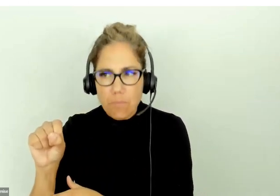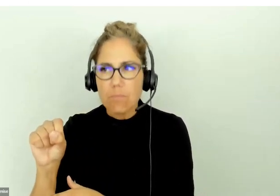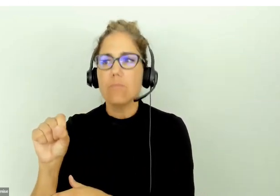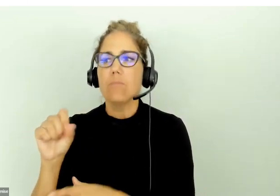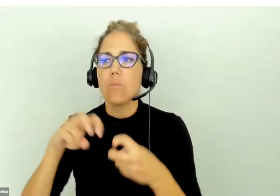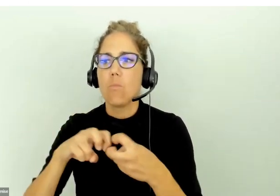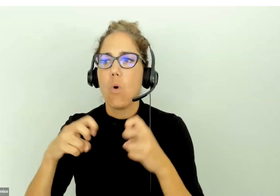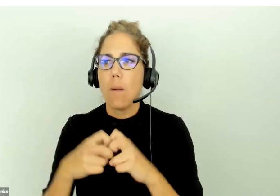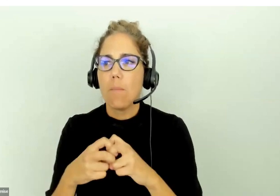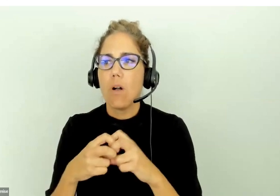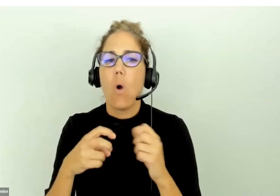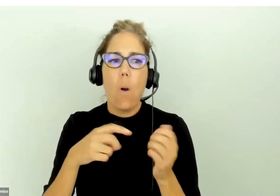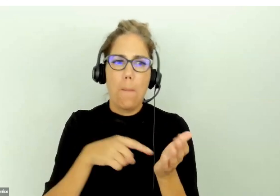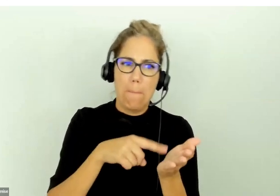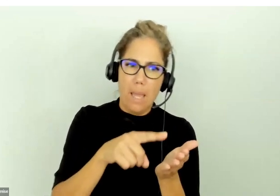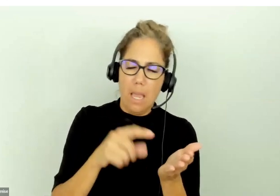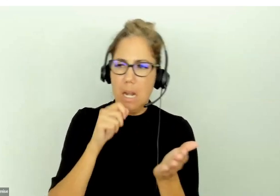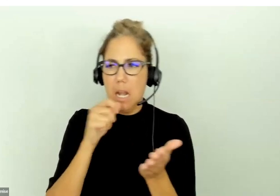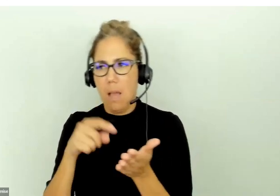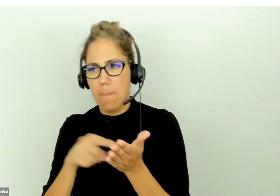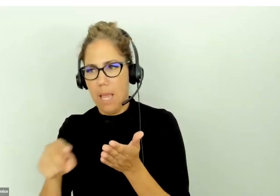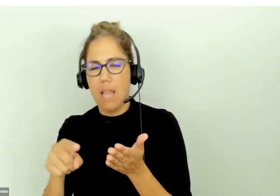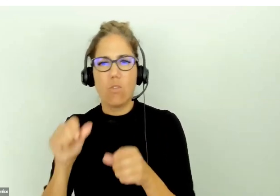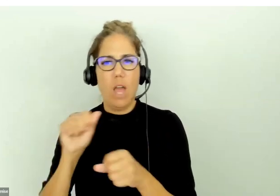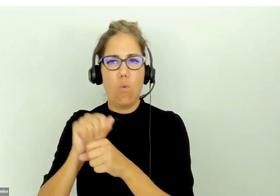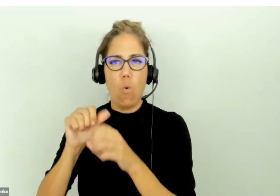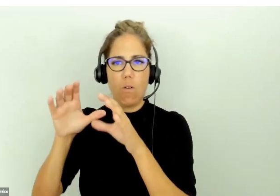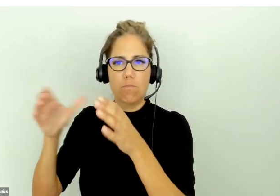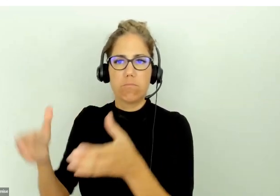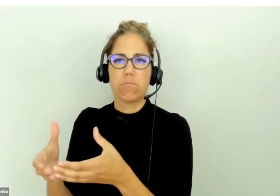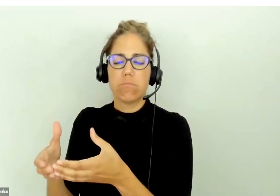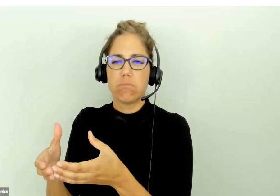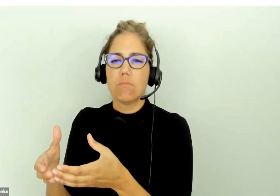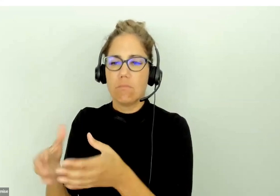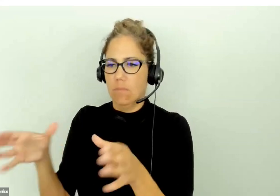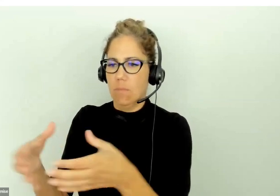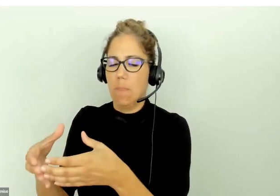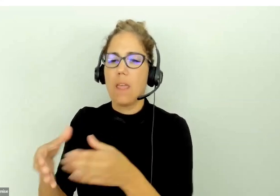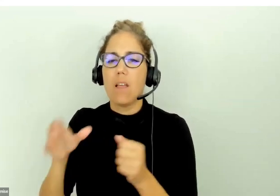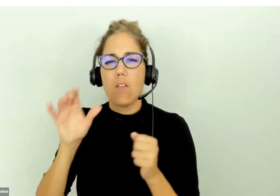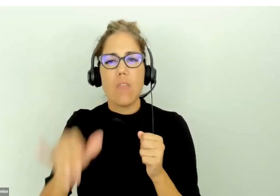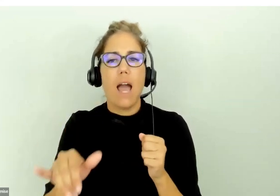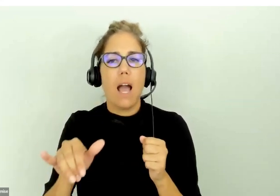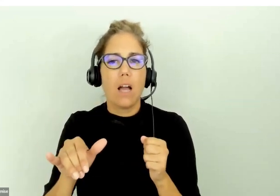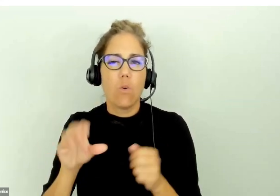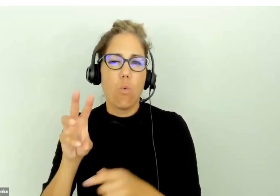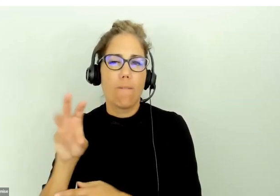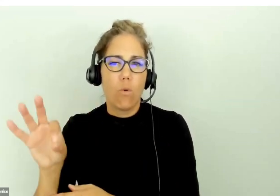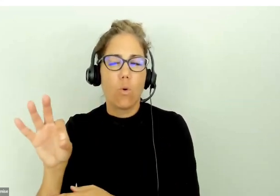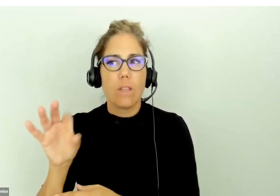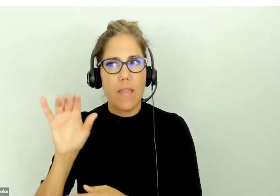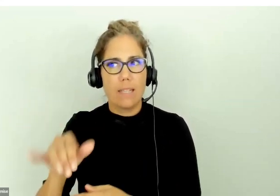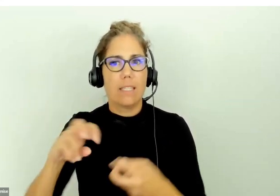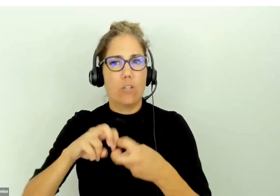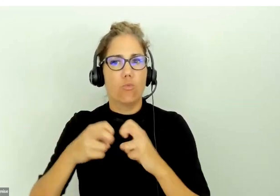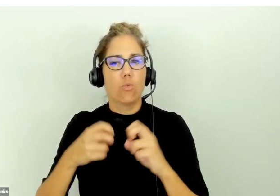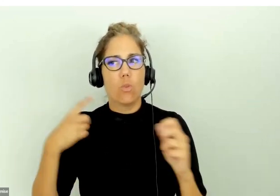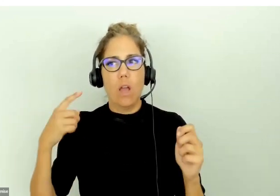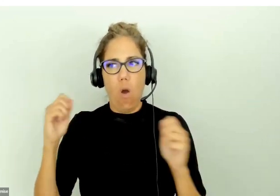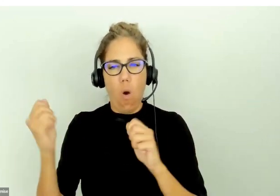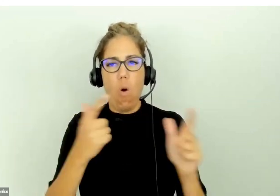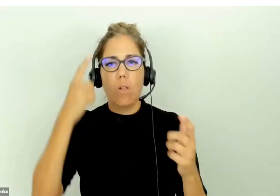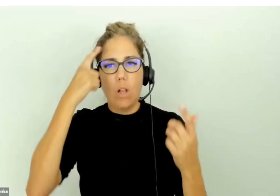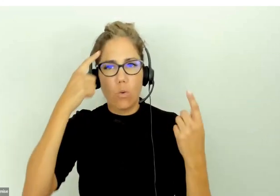issue of the paid and unpaid workforce was probably the issue that everybody agreed on that we wanted